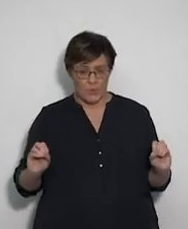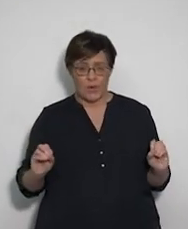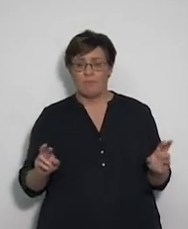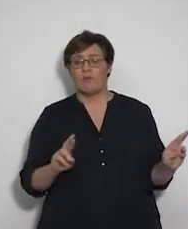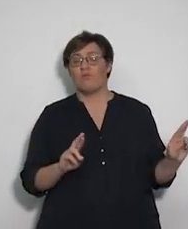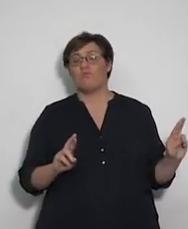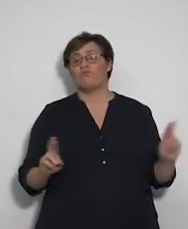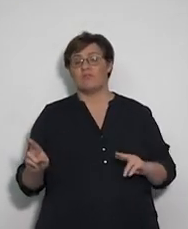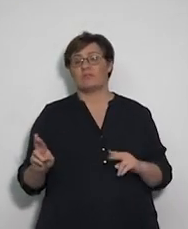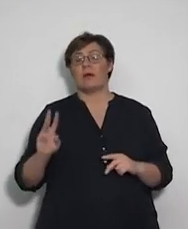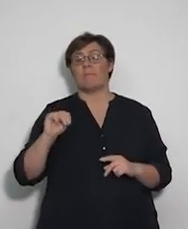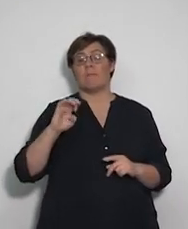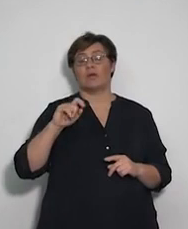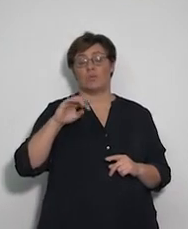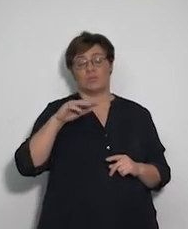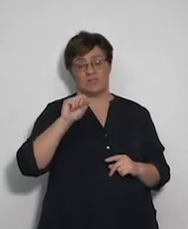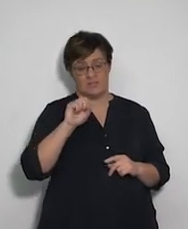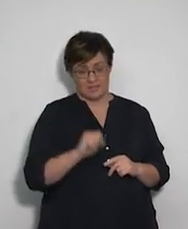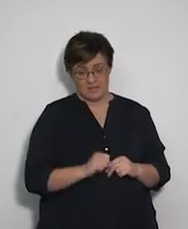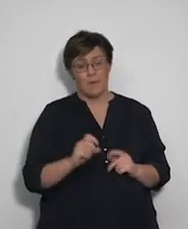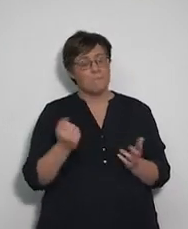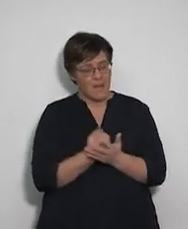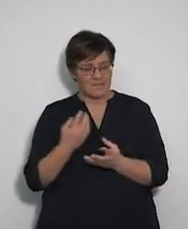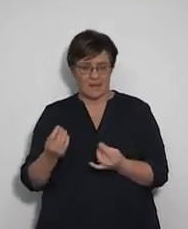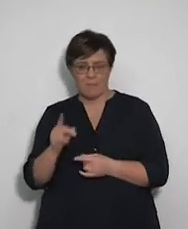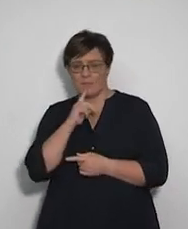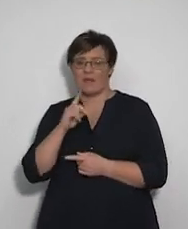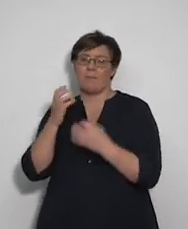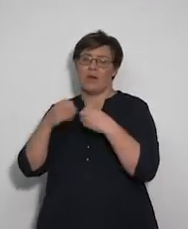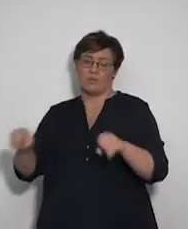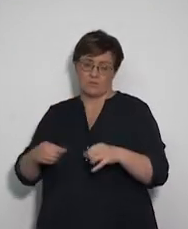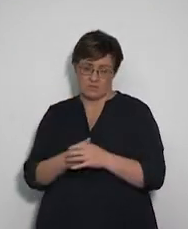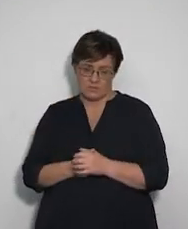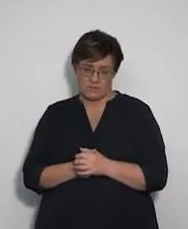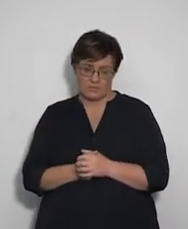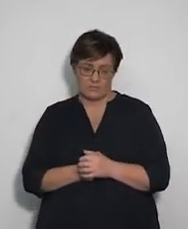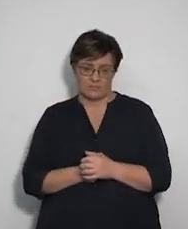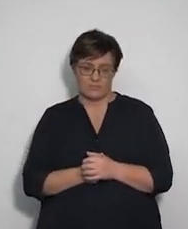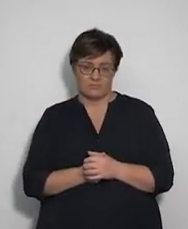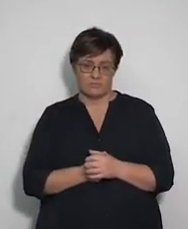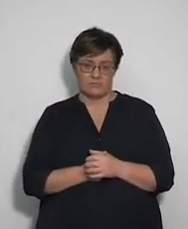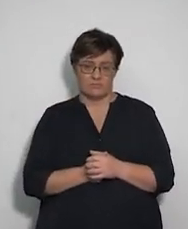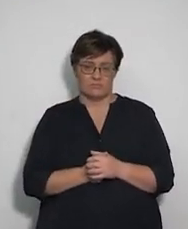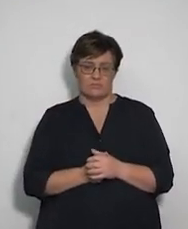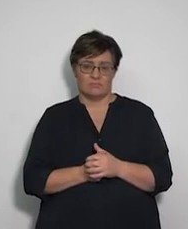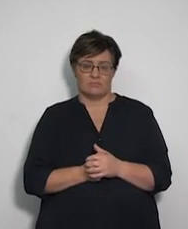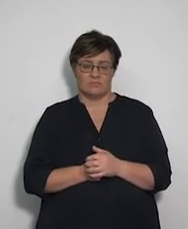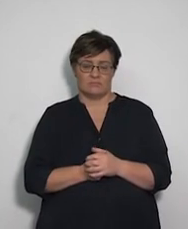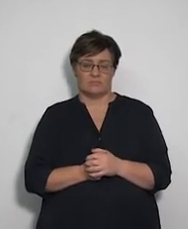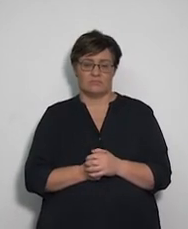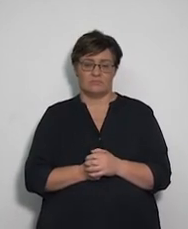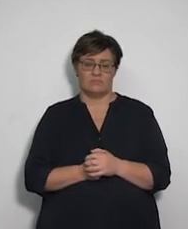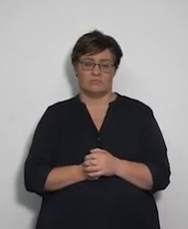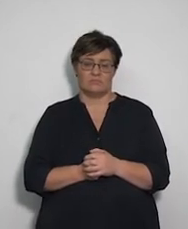number, then you're referencing mitosis. So remember that there has to be a number when we're talking about prophase, metaphase, anaphase,